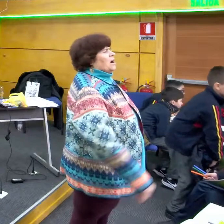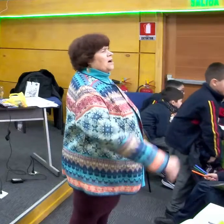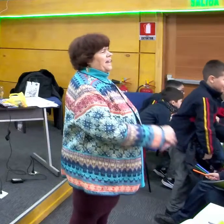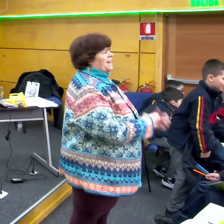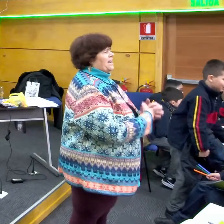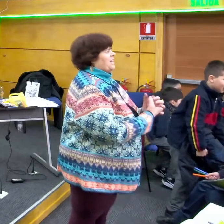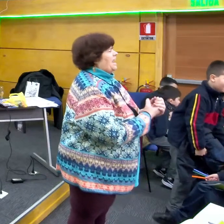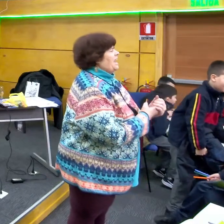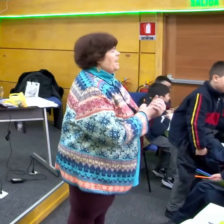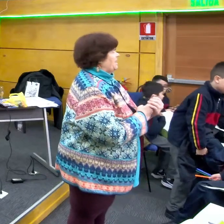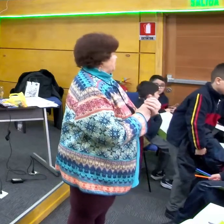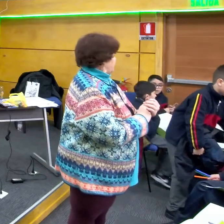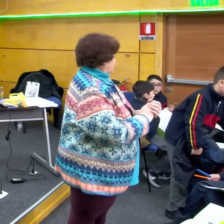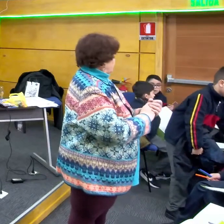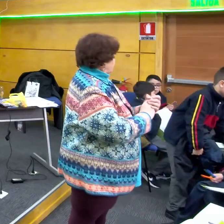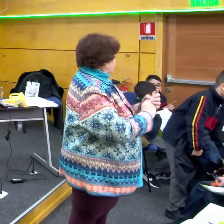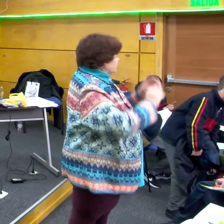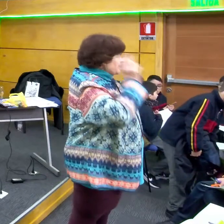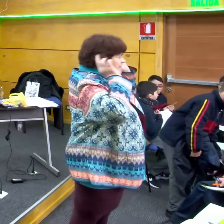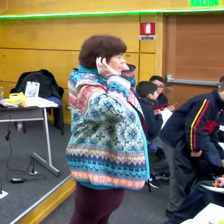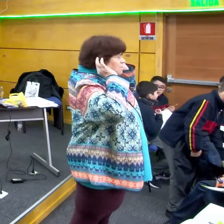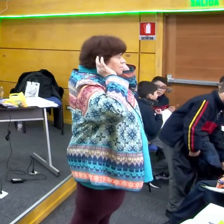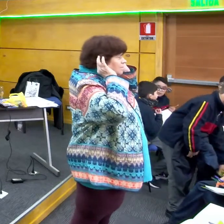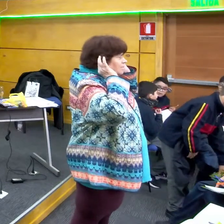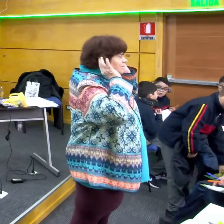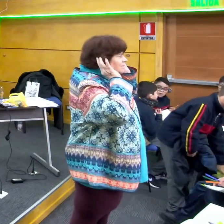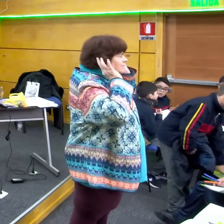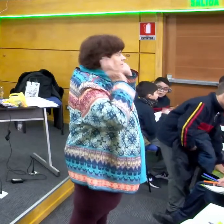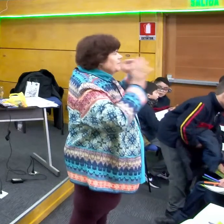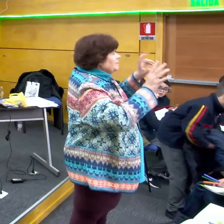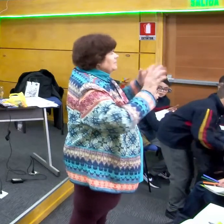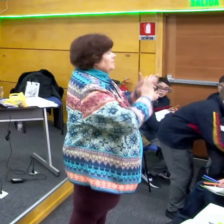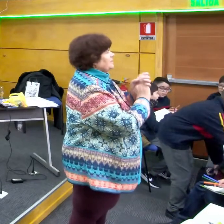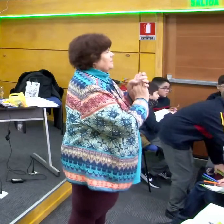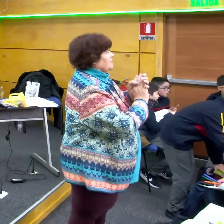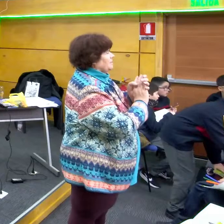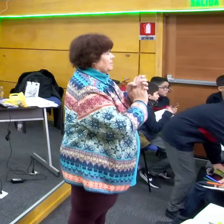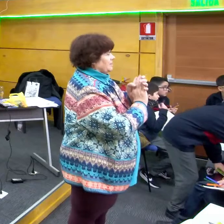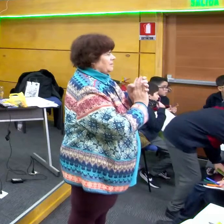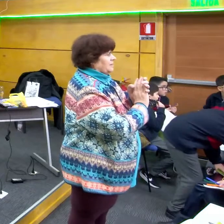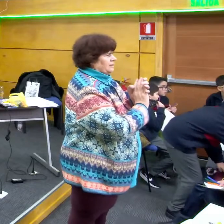okay. Okay, and listen up.